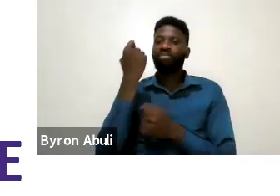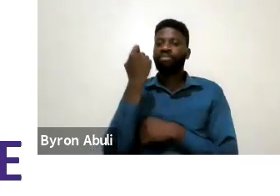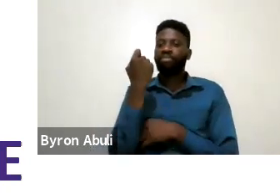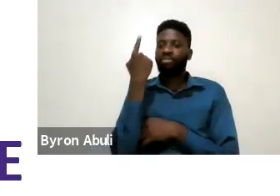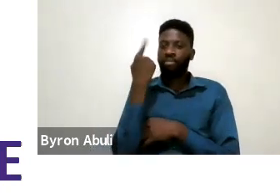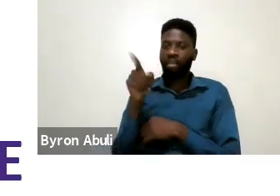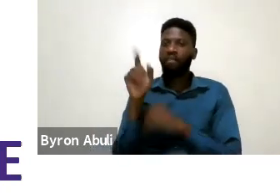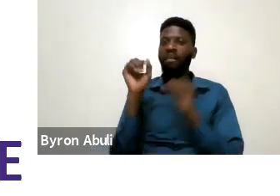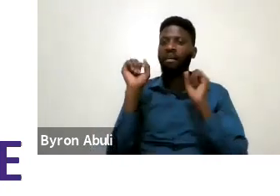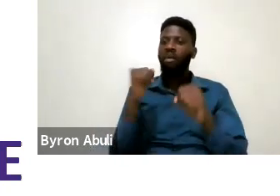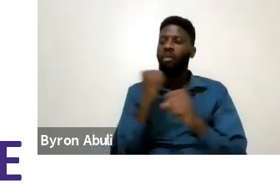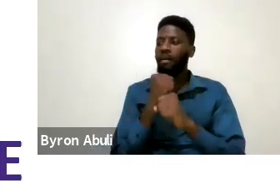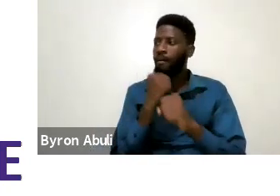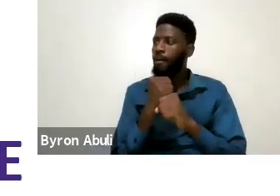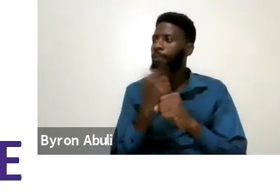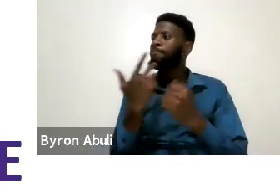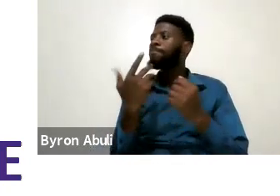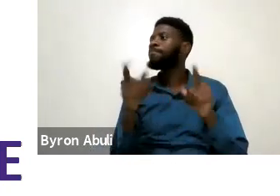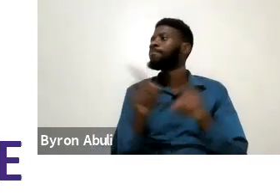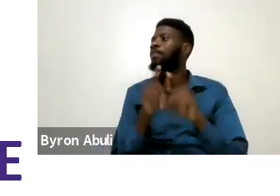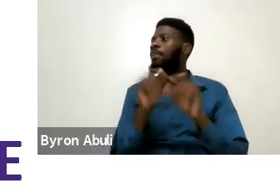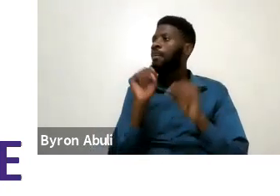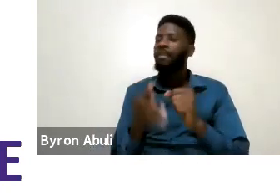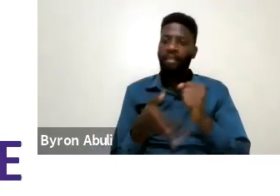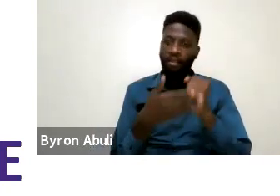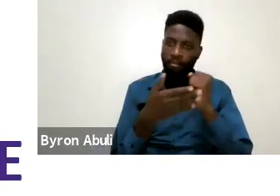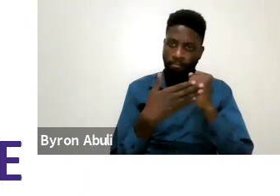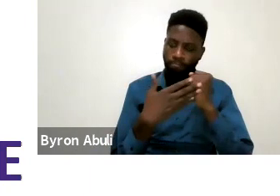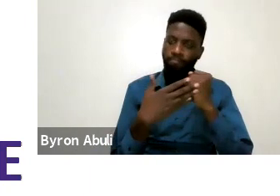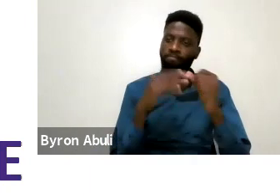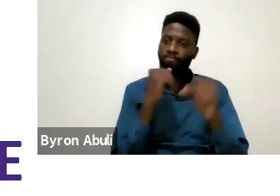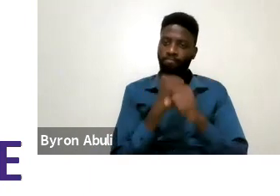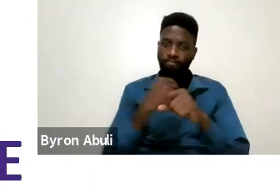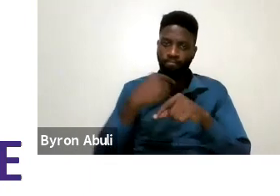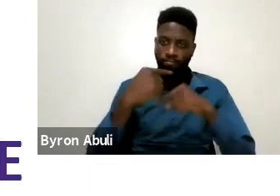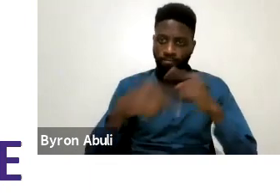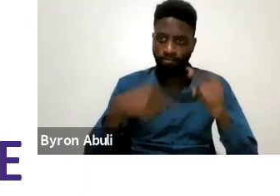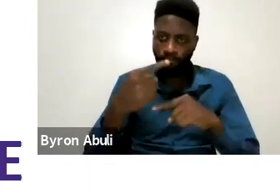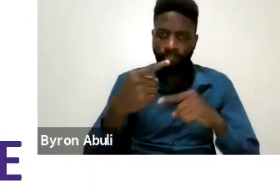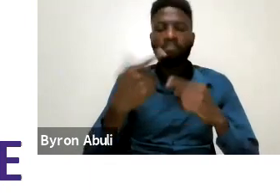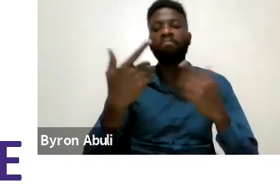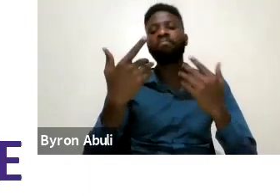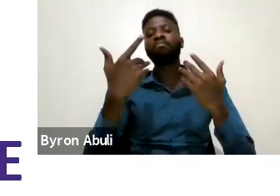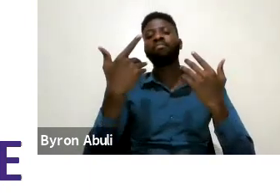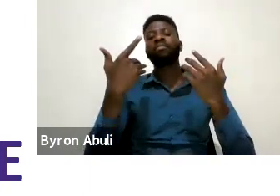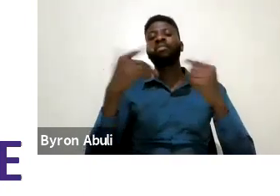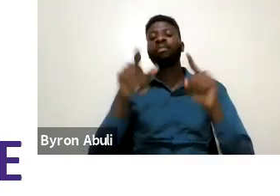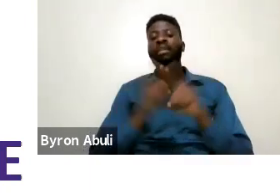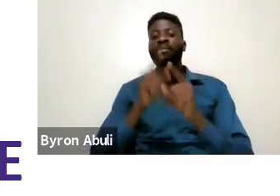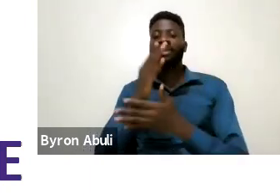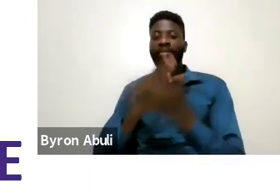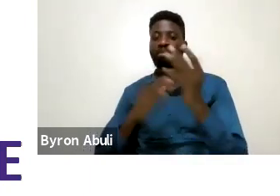able to do the work and could be able to assist her to be able to do the work. So it's not all bad. There are also organizations who are